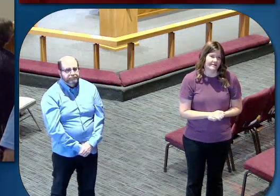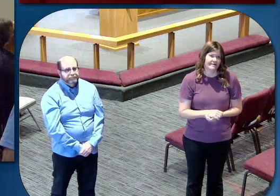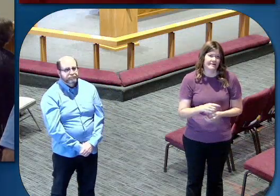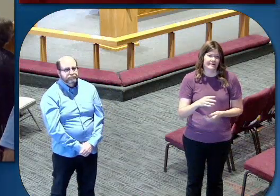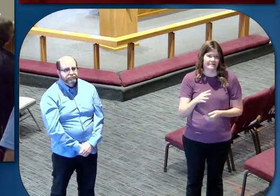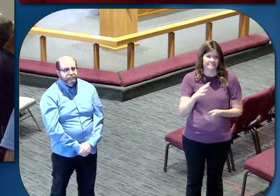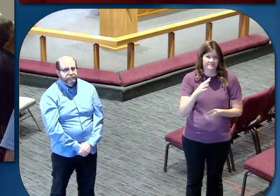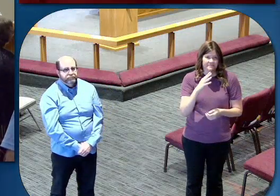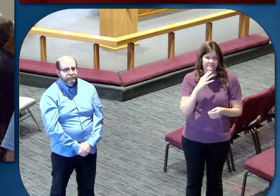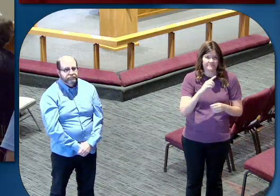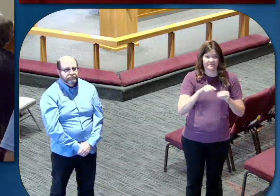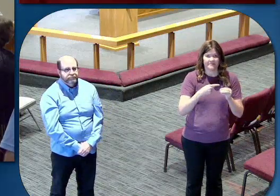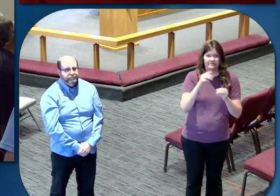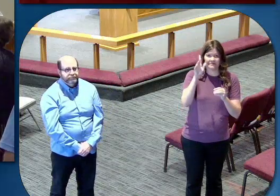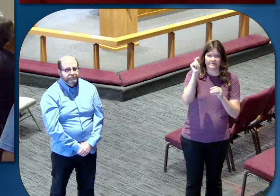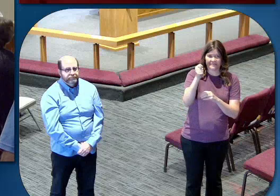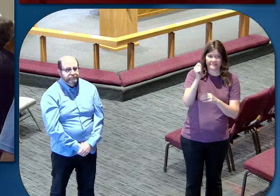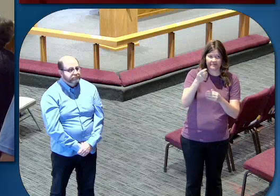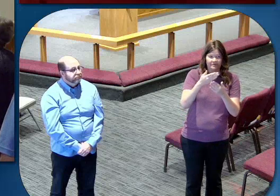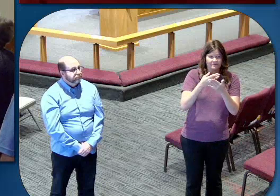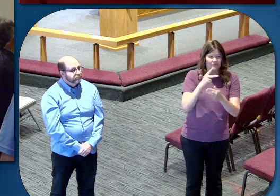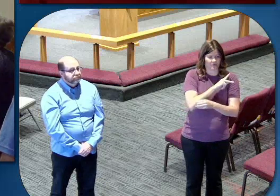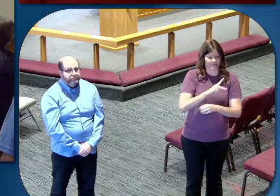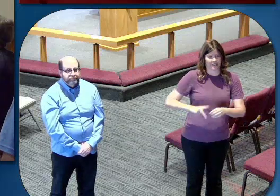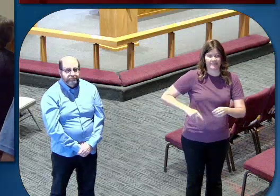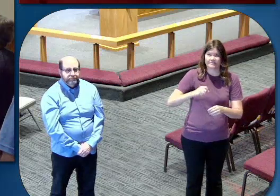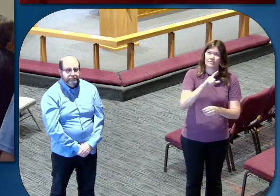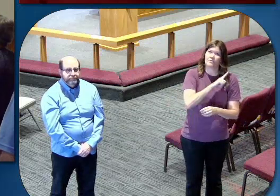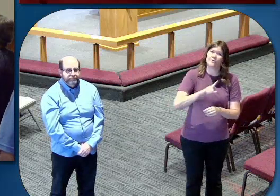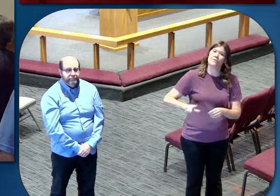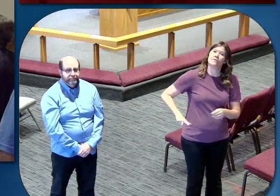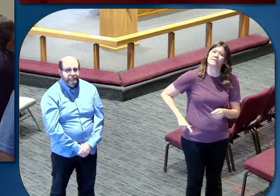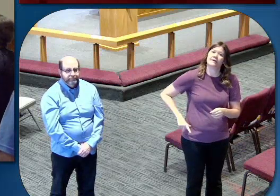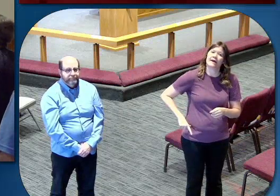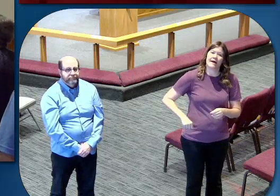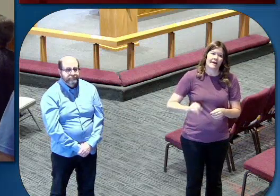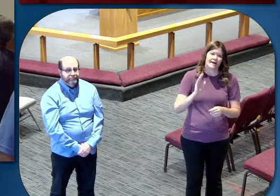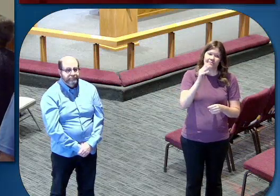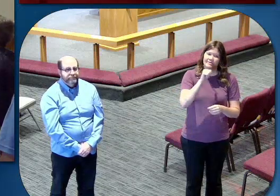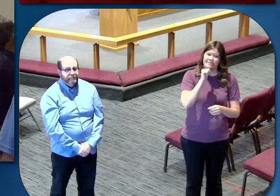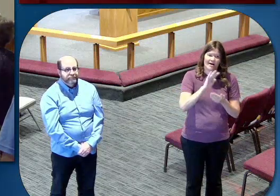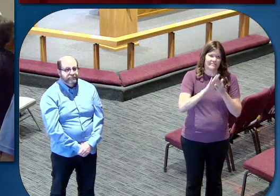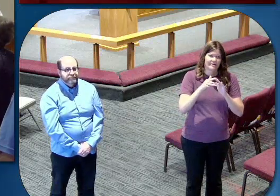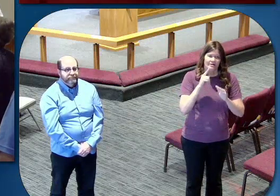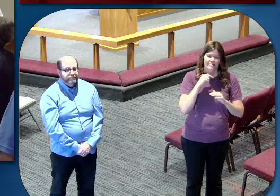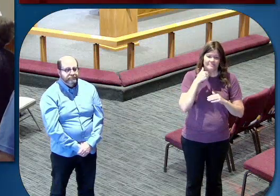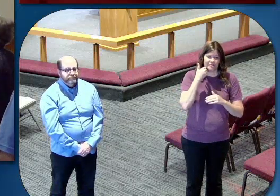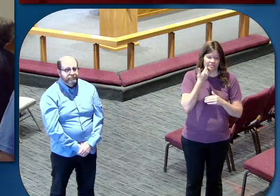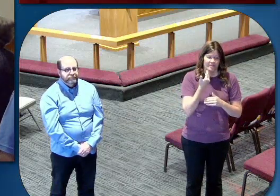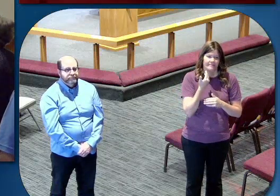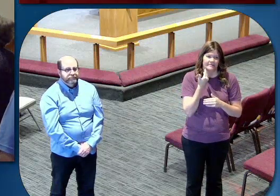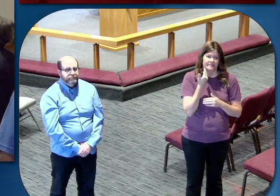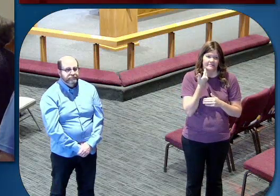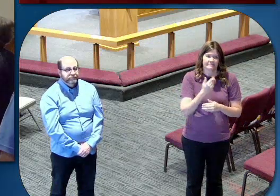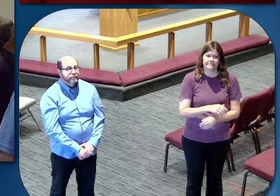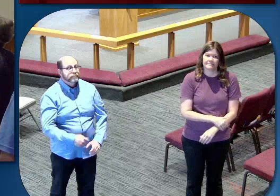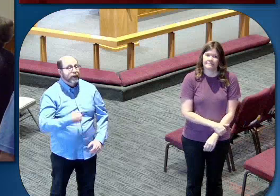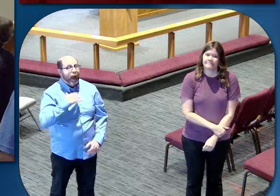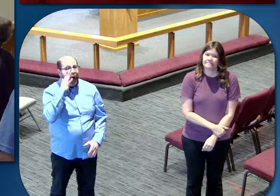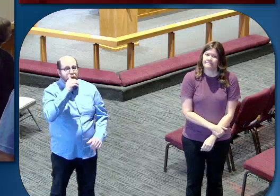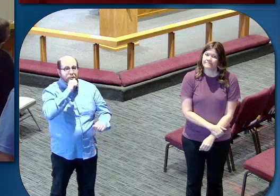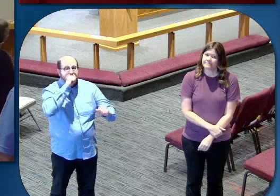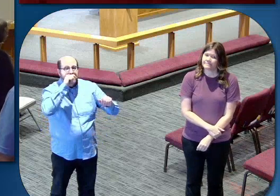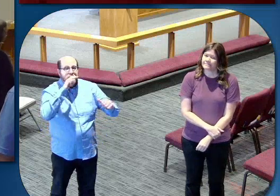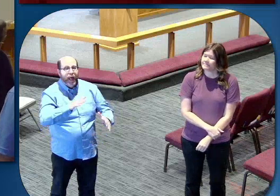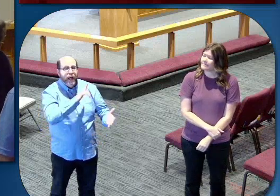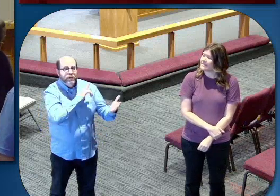I speak of your testimonies before our kings, O Lord, and shall not be put to shame. I will bless the Lord at all times. His praise